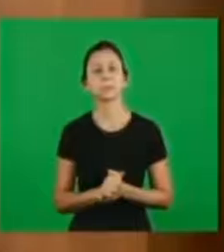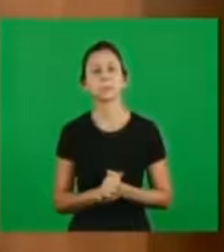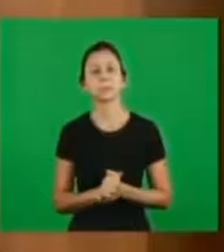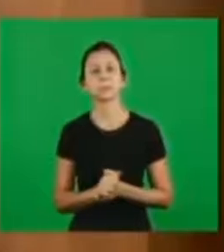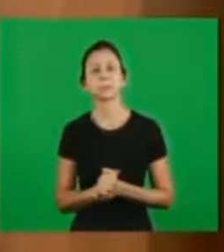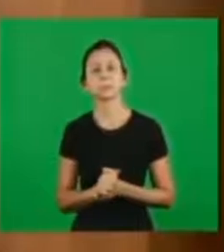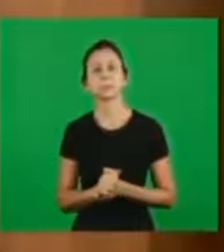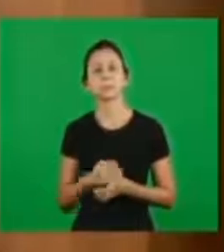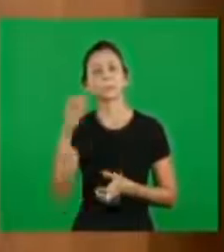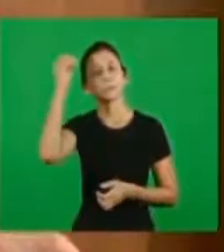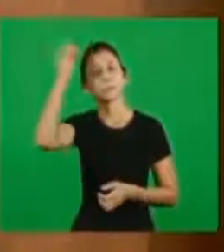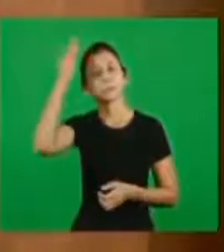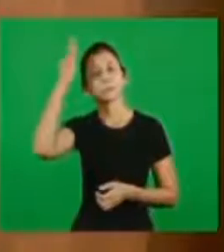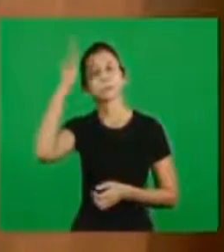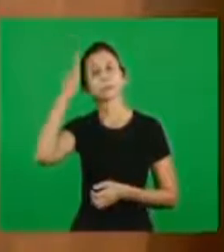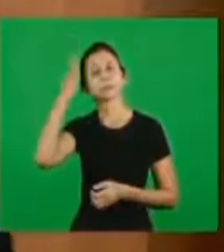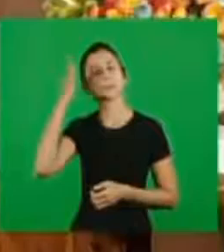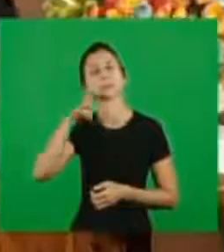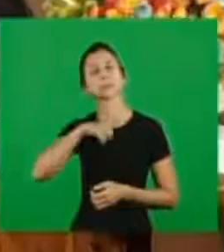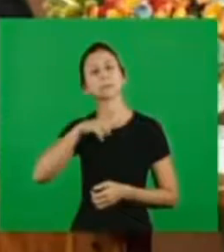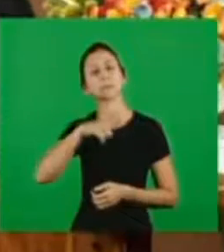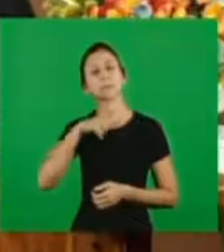They have an instruction